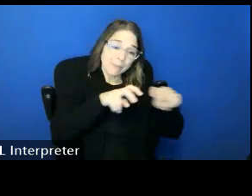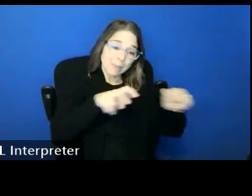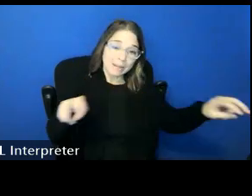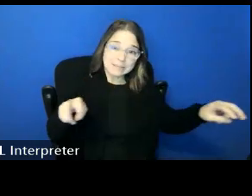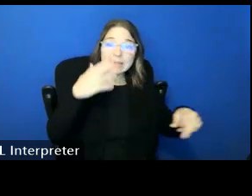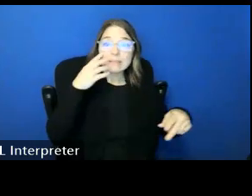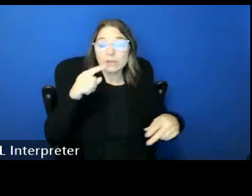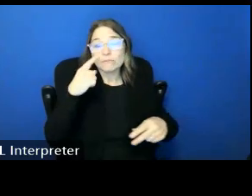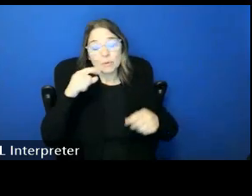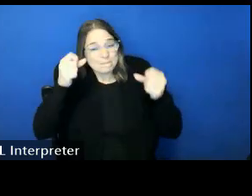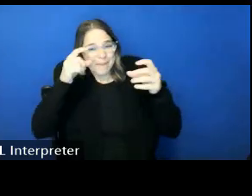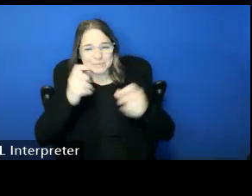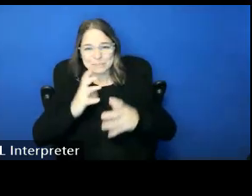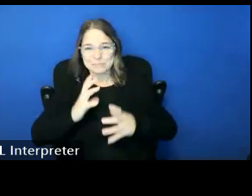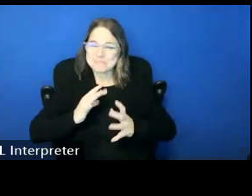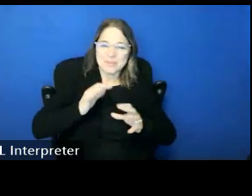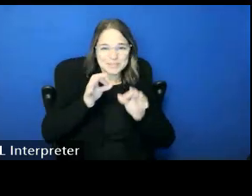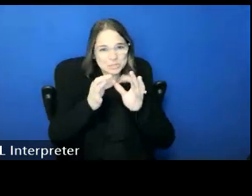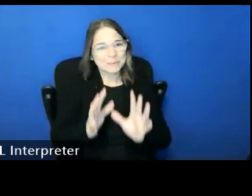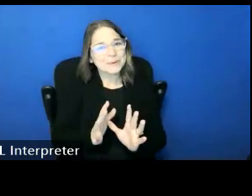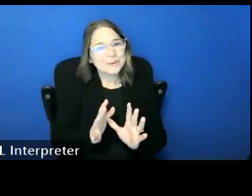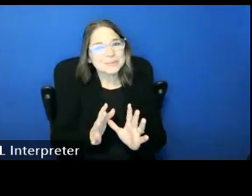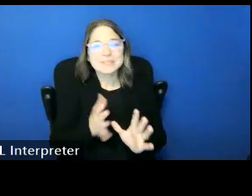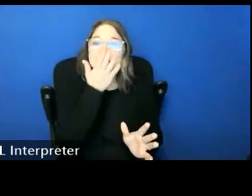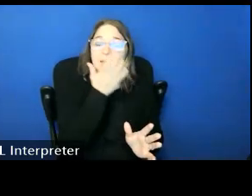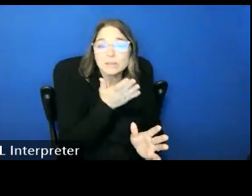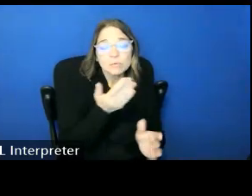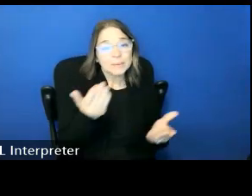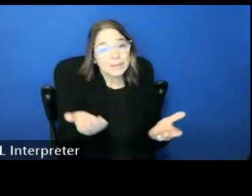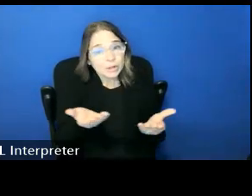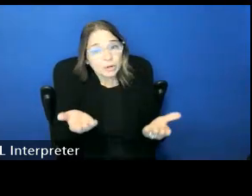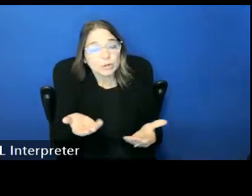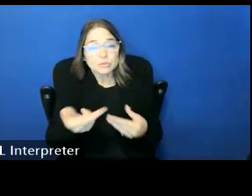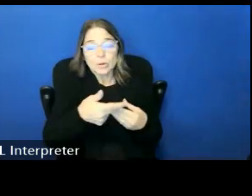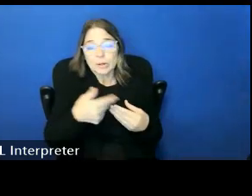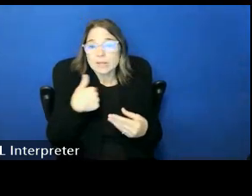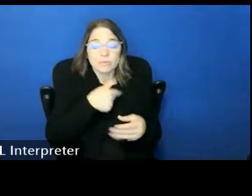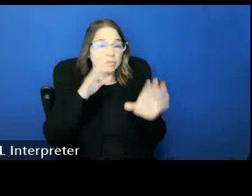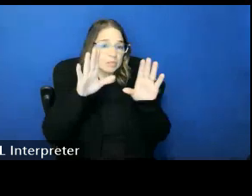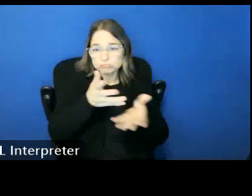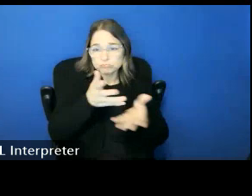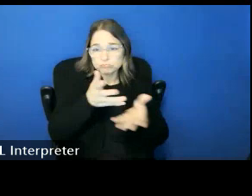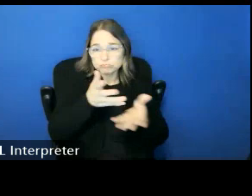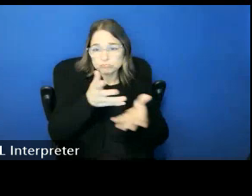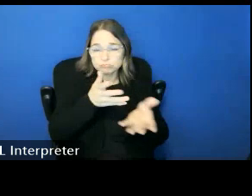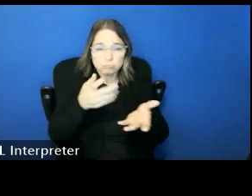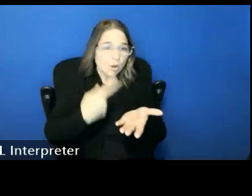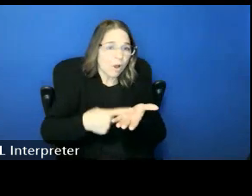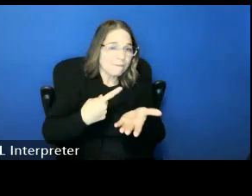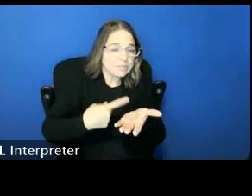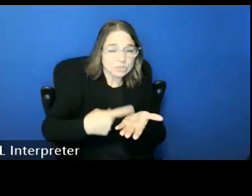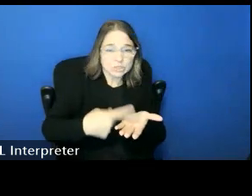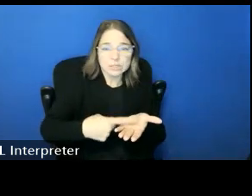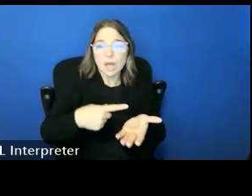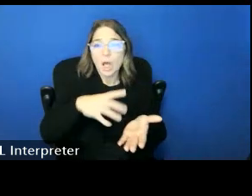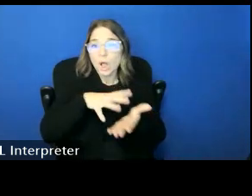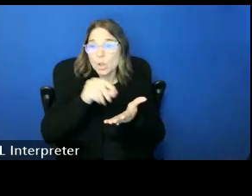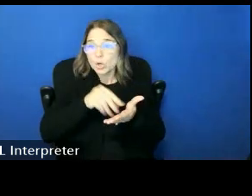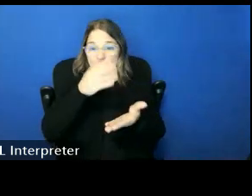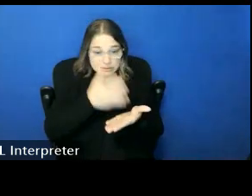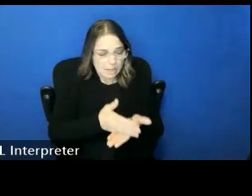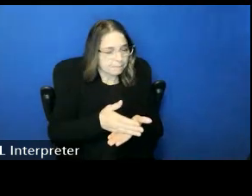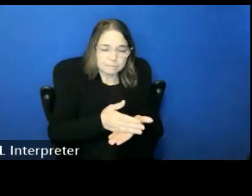Thank you to our amazing interpreters. And thank you all for just being here and joining us for this wonderful conversation. And the learning doesn't stop.